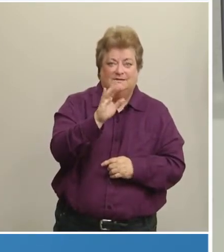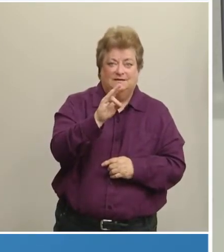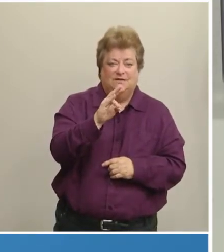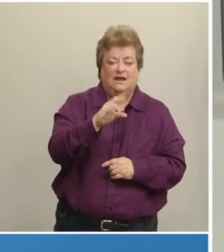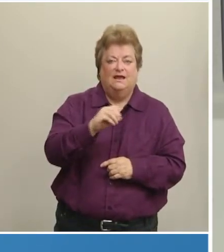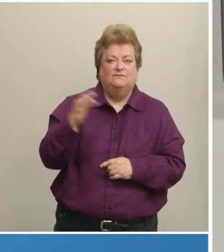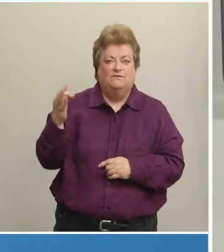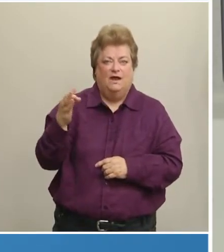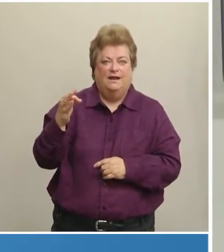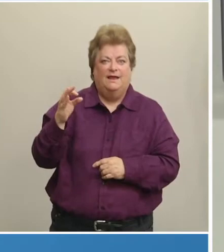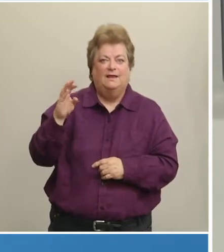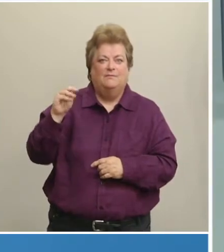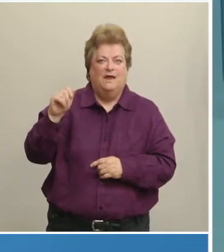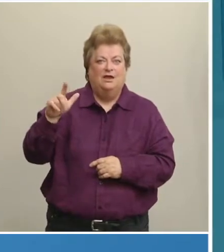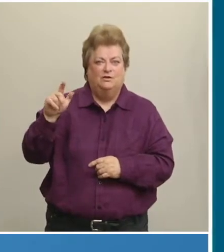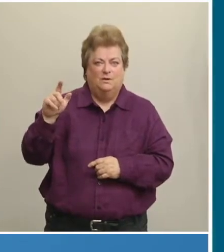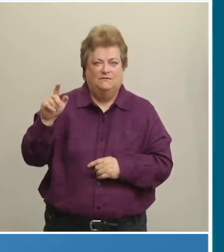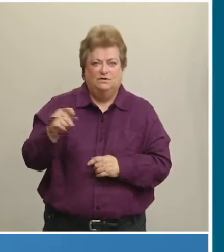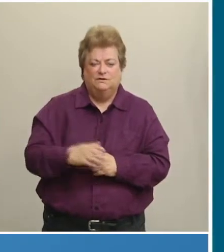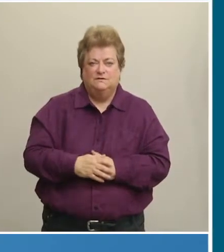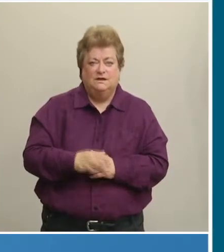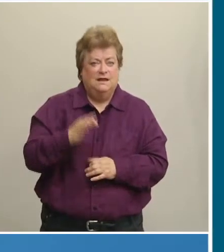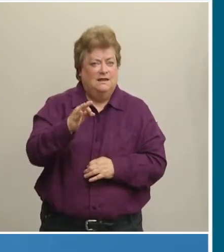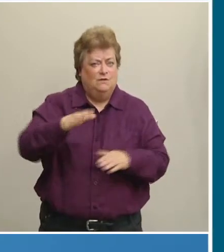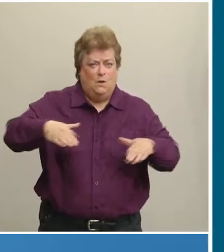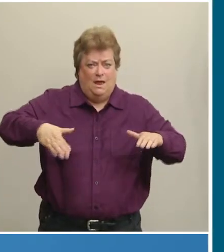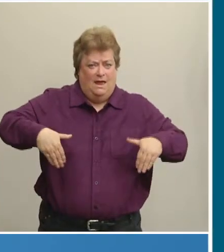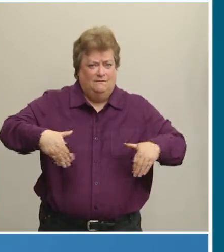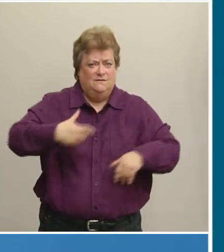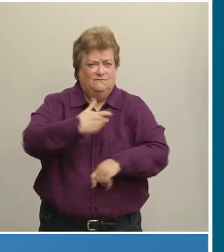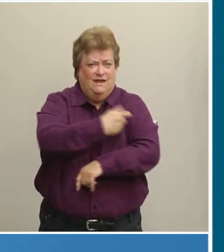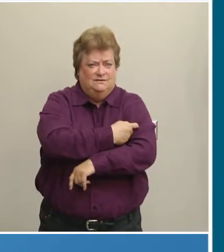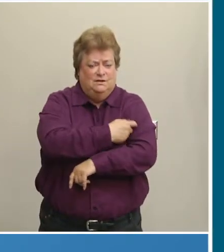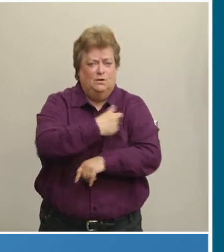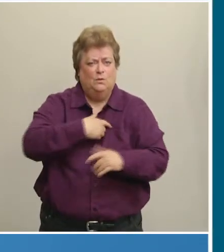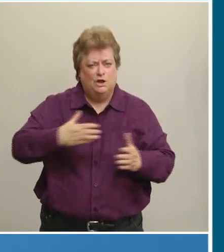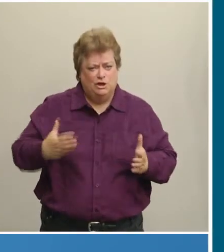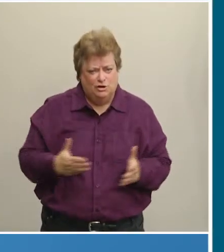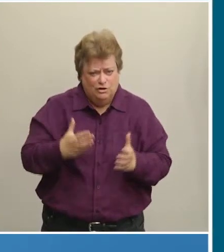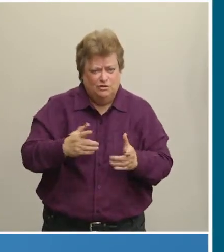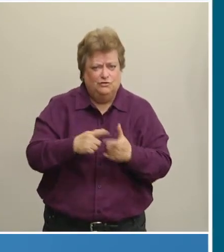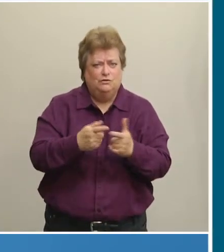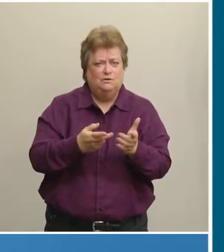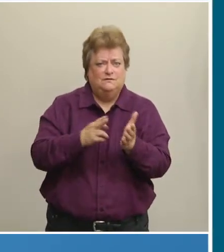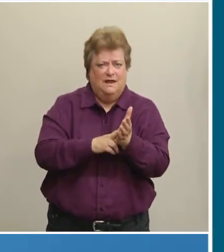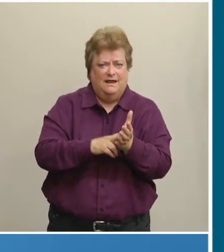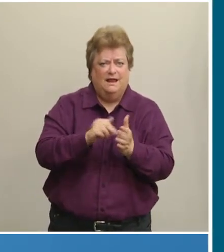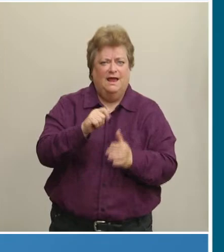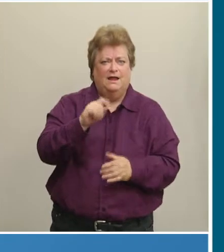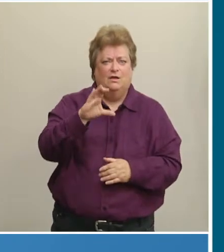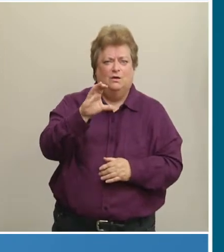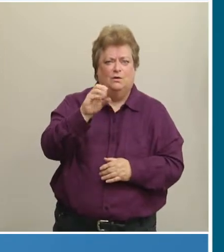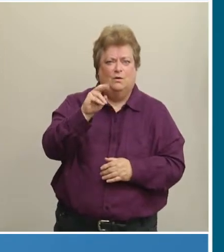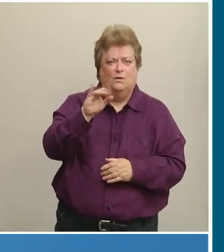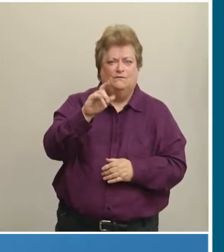May 21st. If you haven't been vaccinated yet, we urge you to sign up at